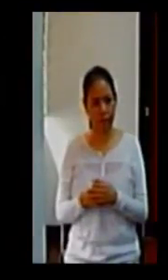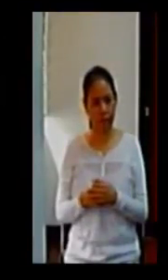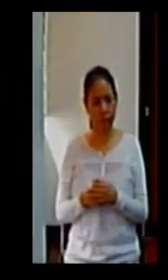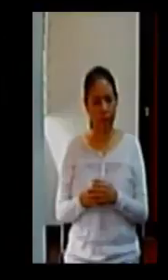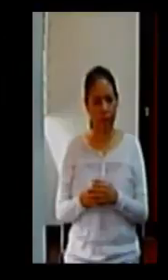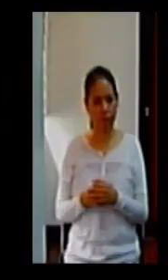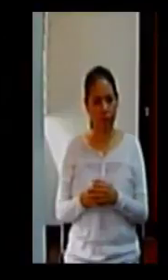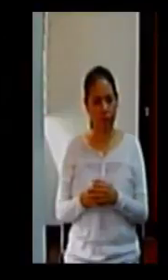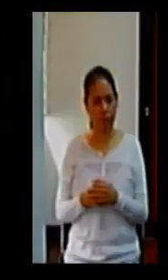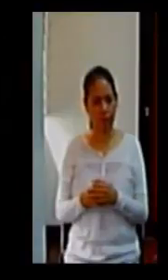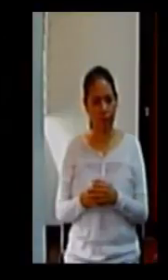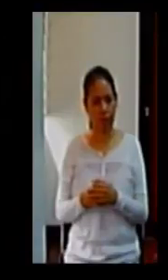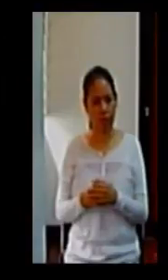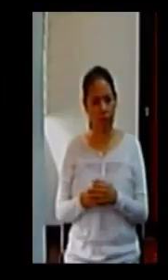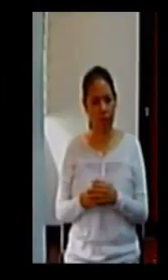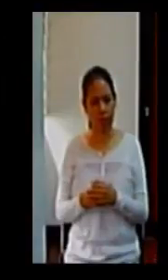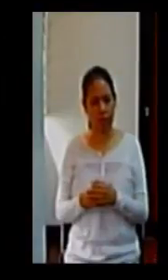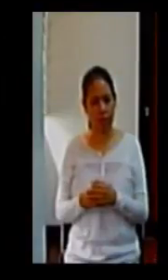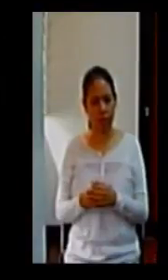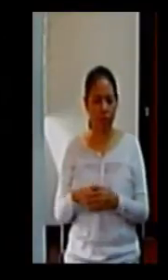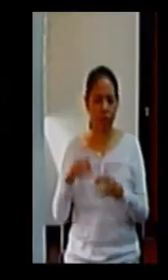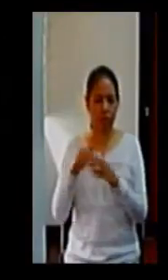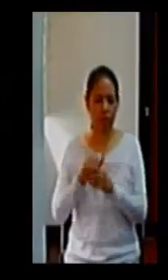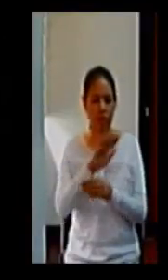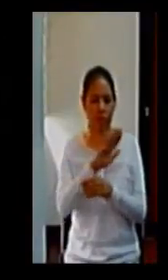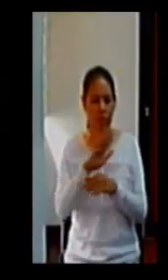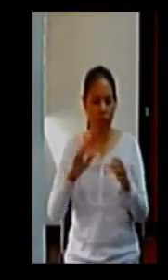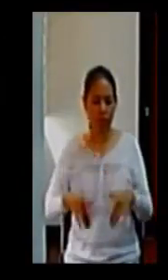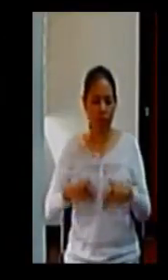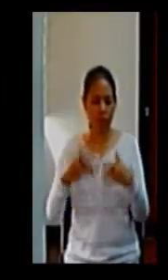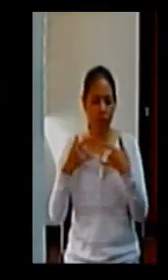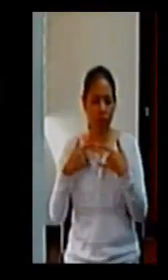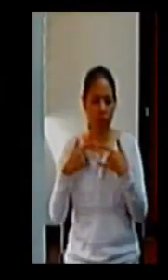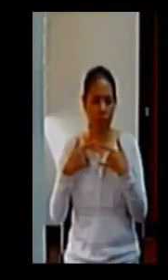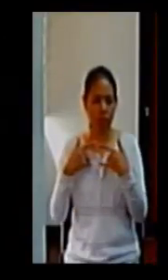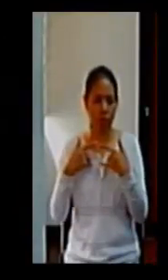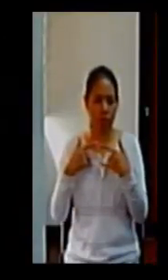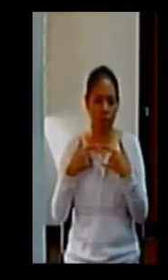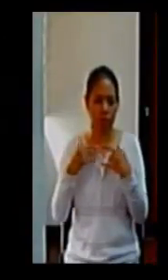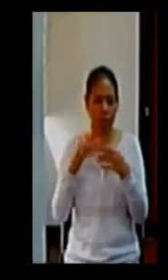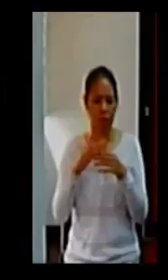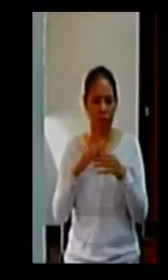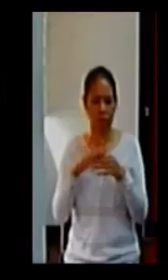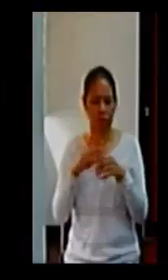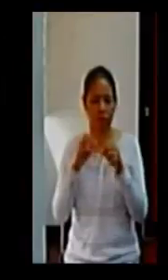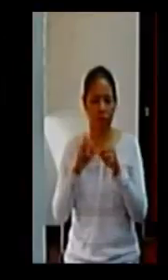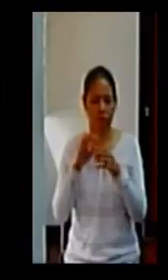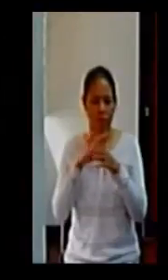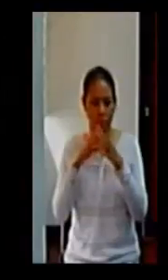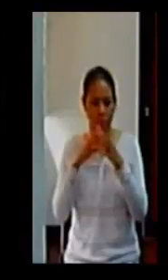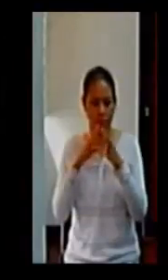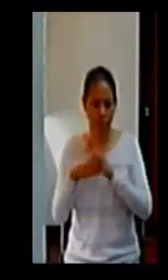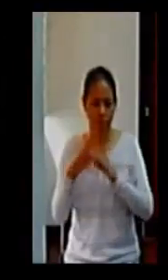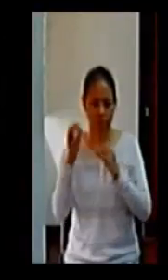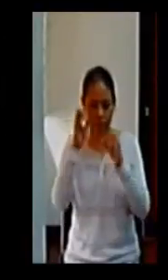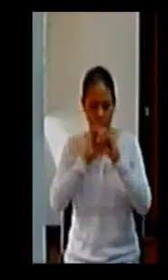kwentahan nyo, sa buhay nyo, maging klaro para sa ako, so paki-confirm o hindi,